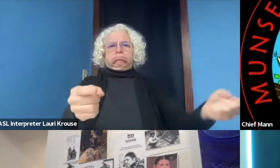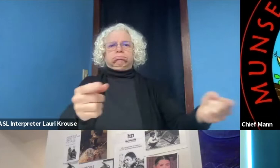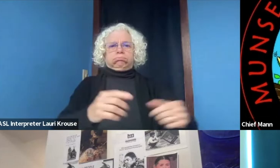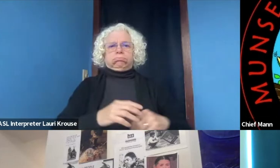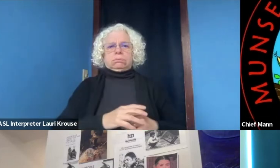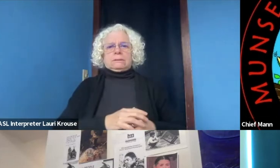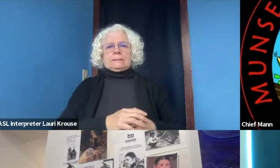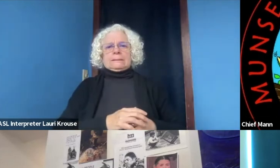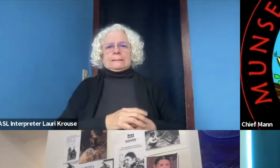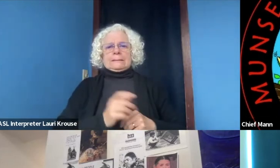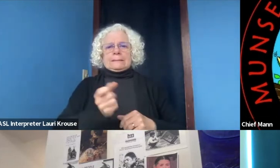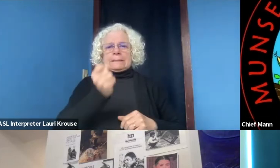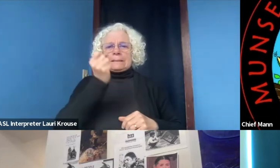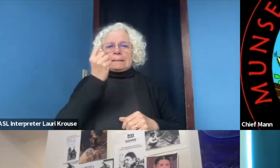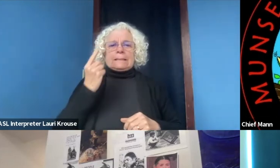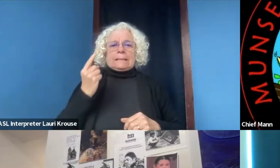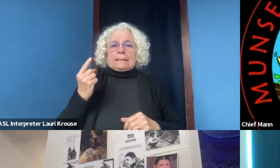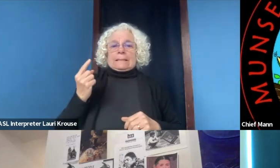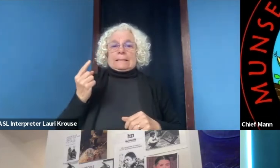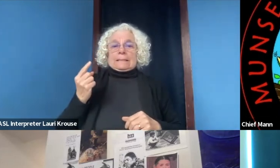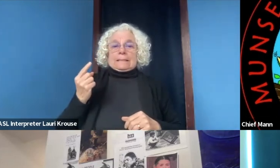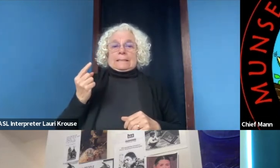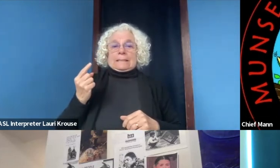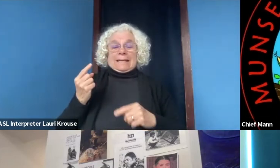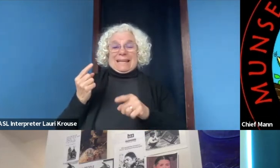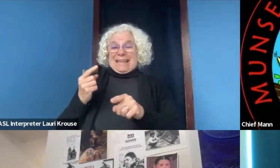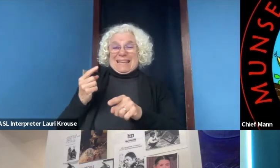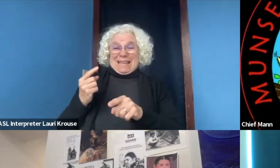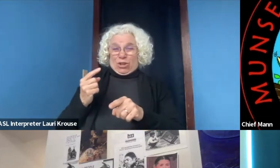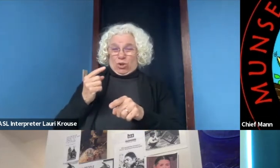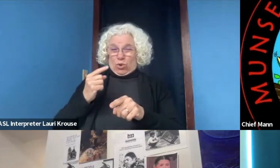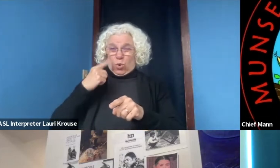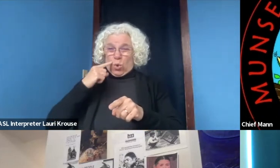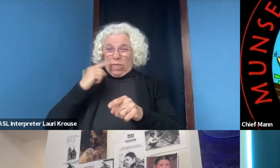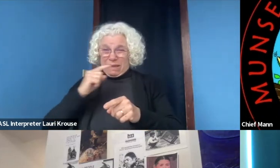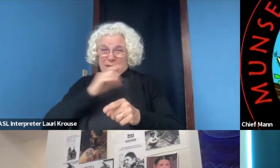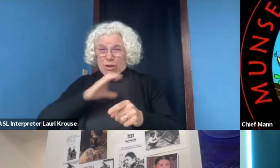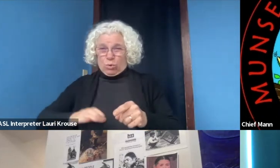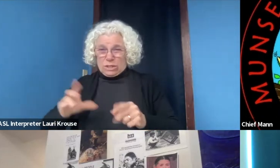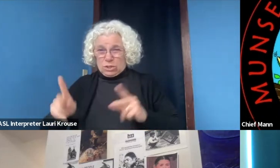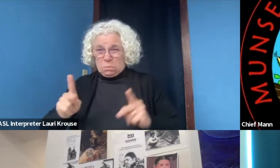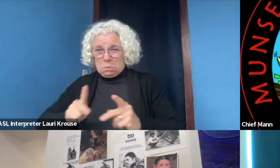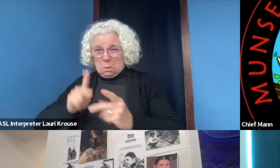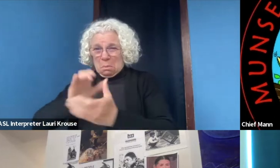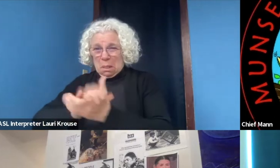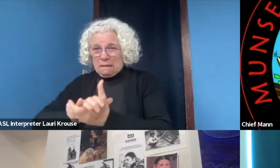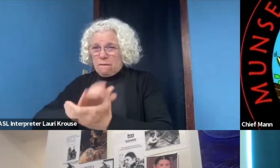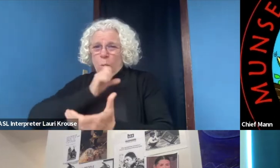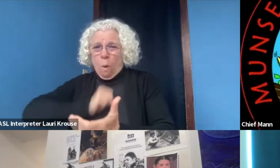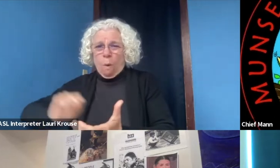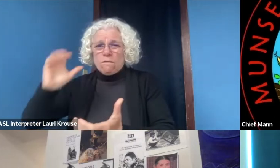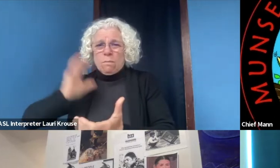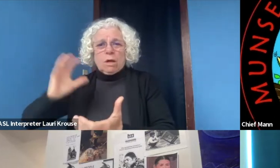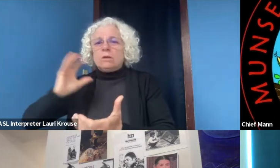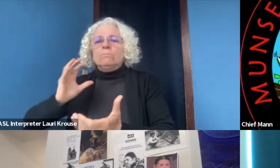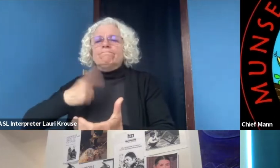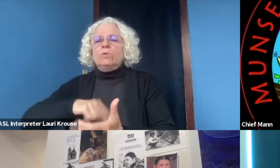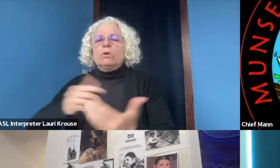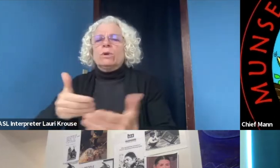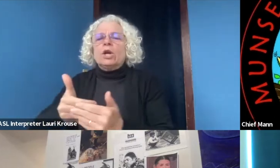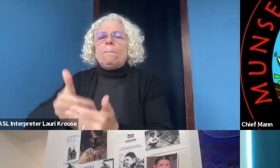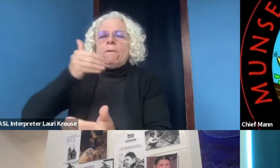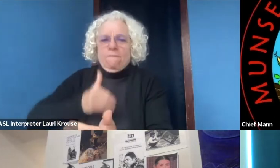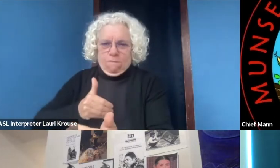predate Christianity. We have been here and we have had our strength and we have had our democracy here